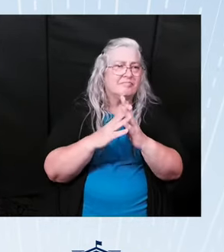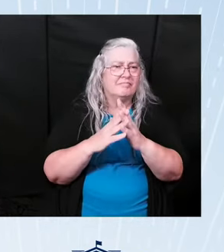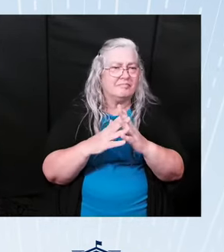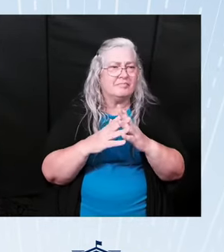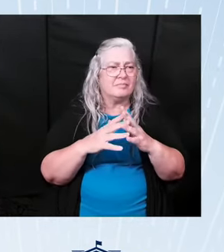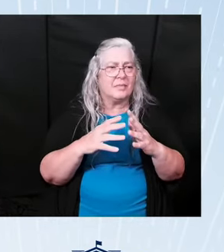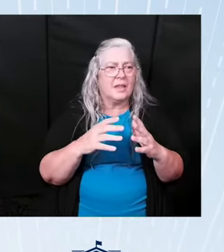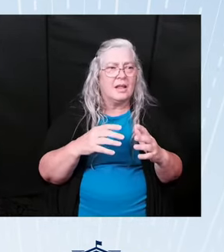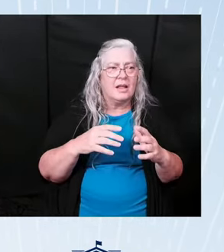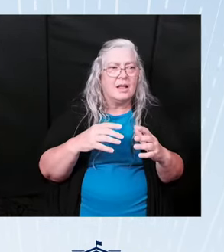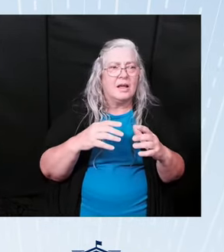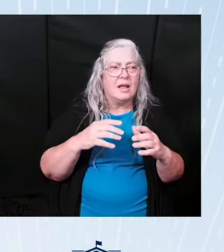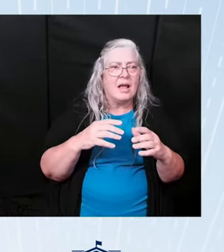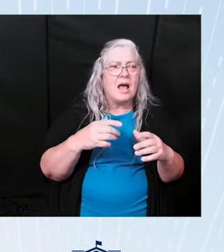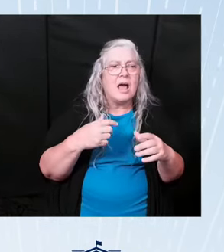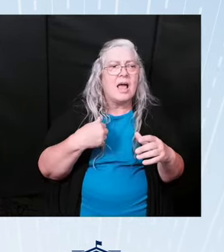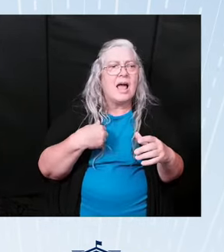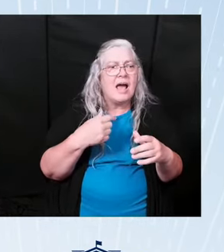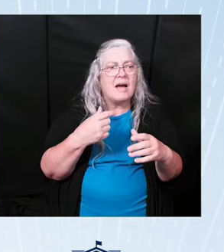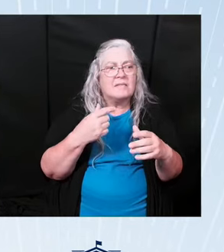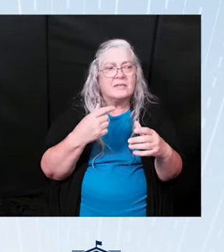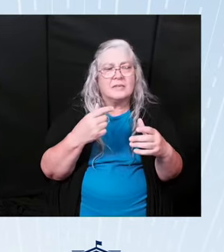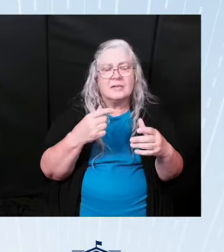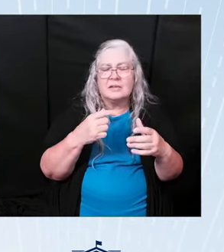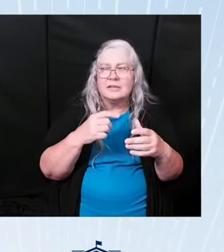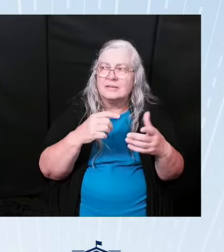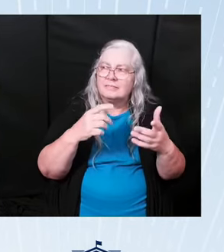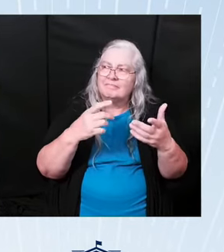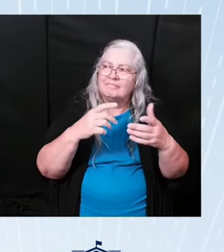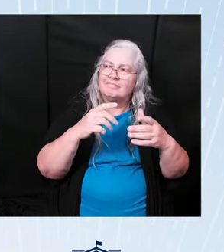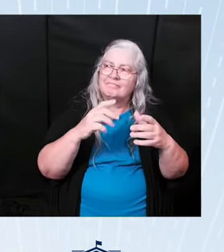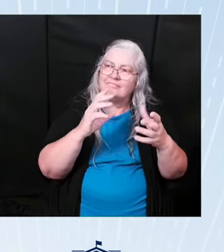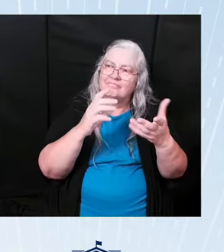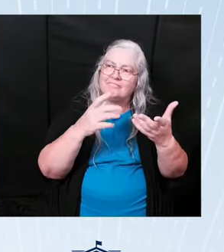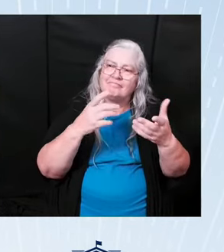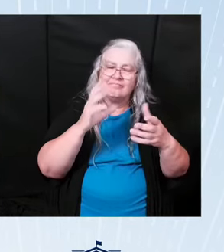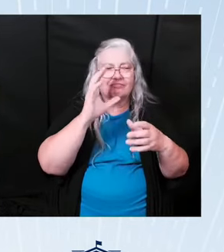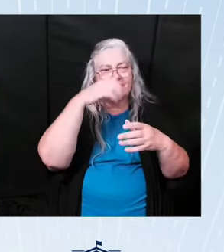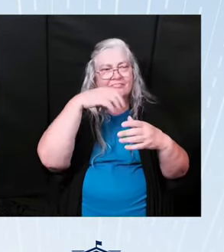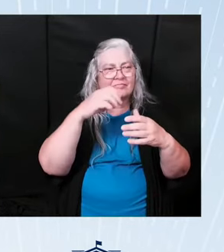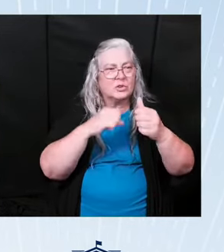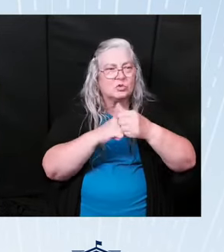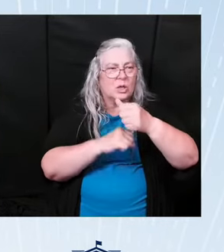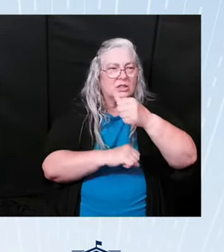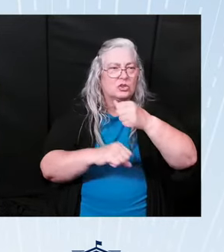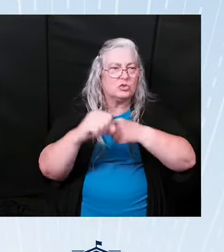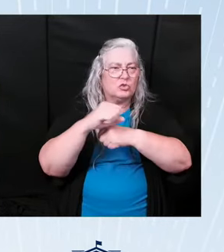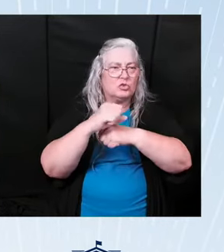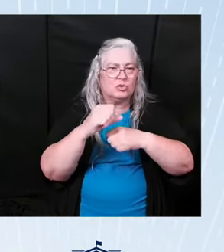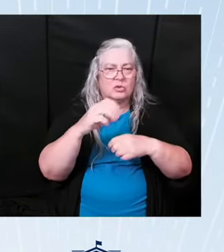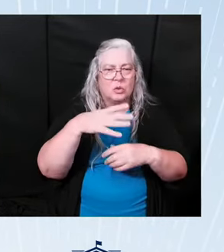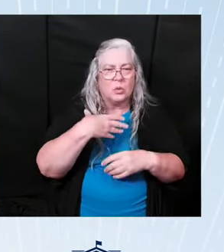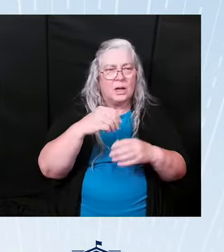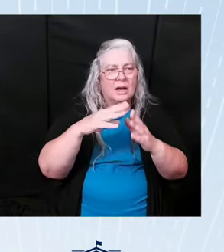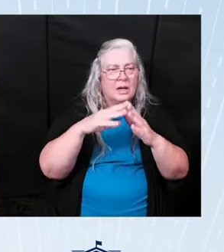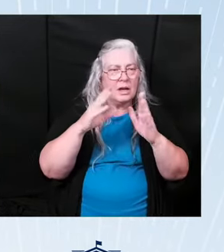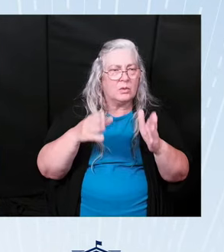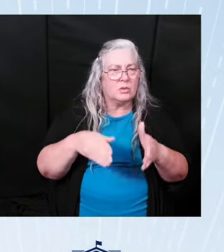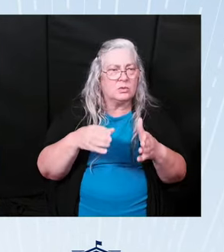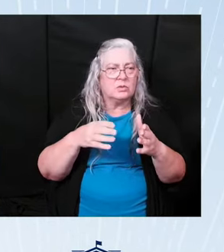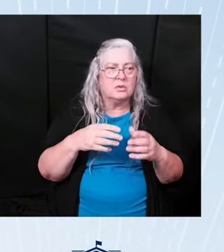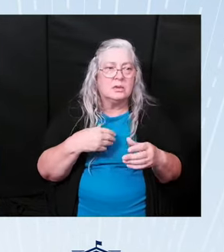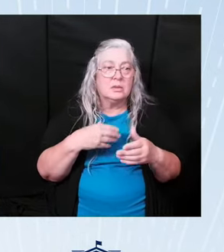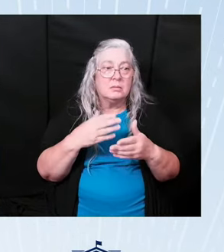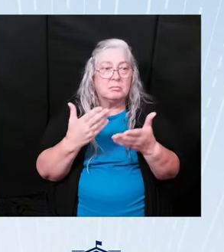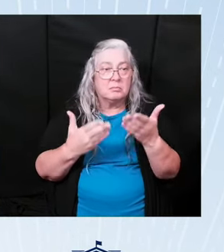the track here a couple of times. But President Biden, I think, understood that it's not enough just to pass a bill. You got to implement it.